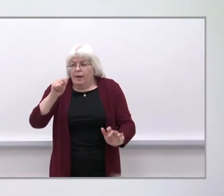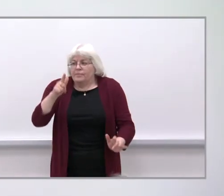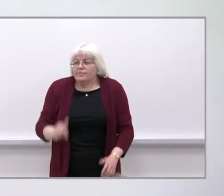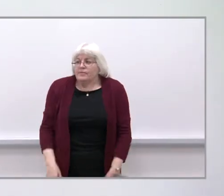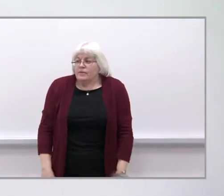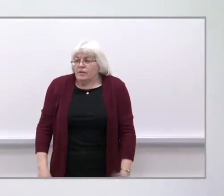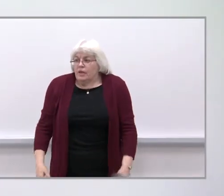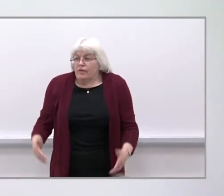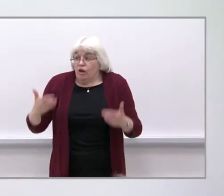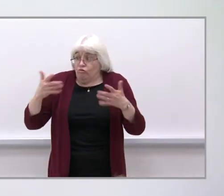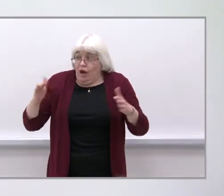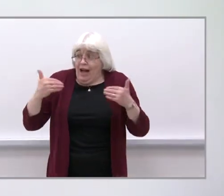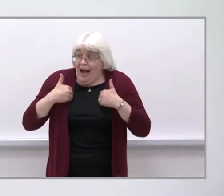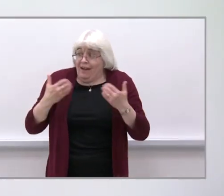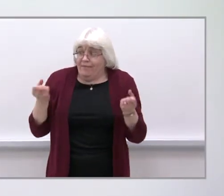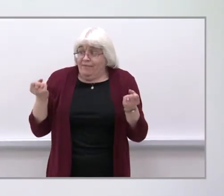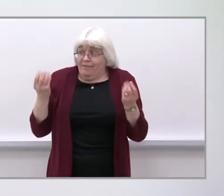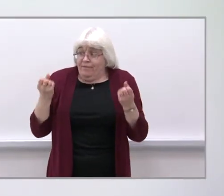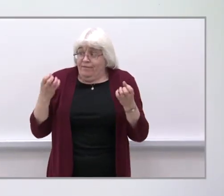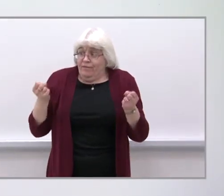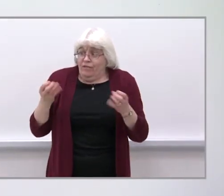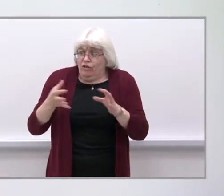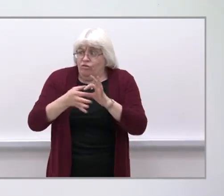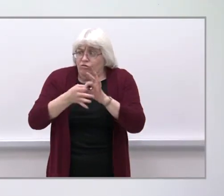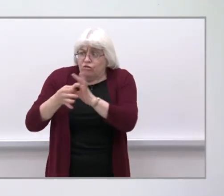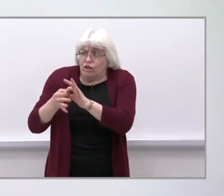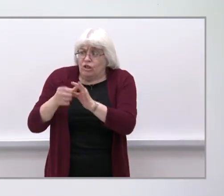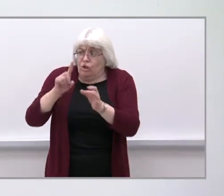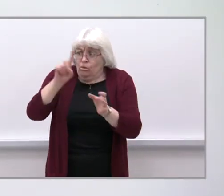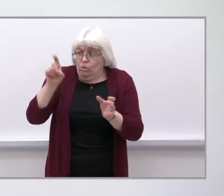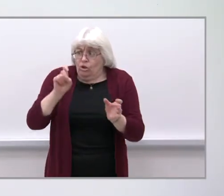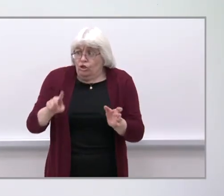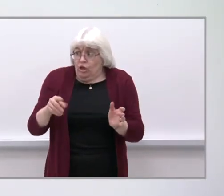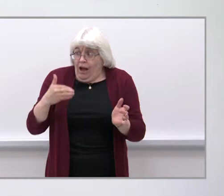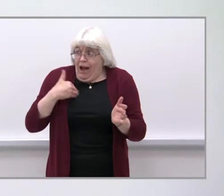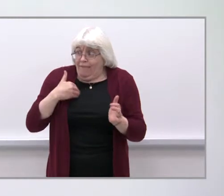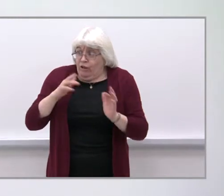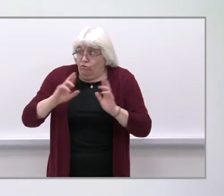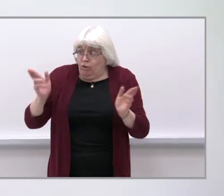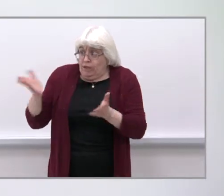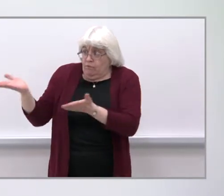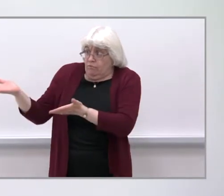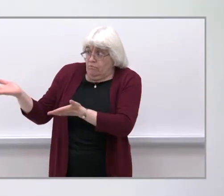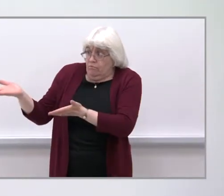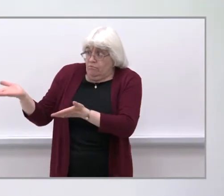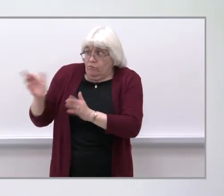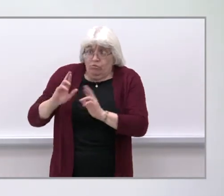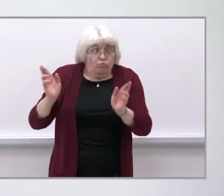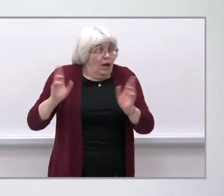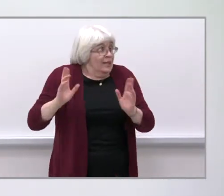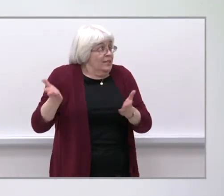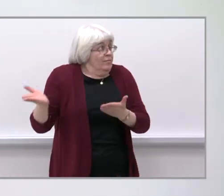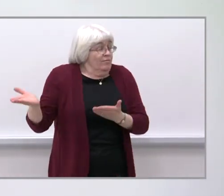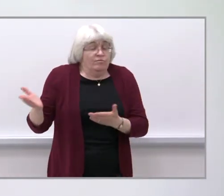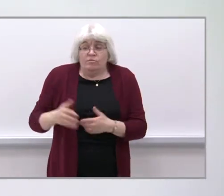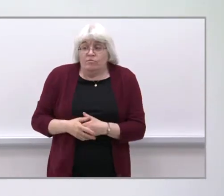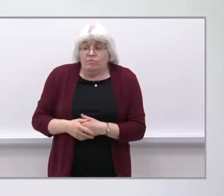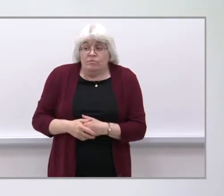I'm just not clear. Does the website have a vlog, or are the questions